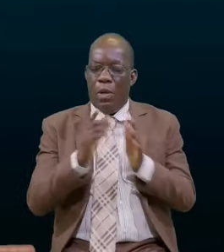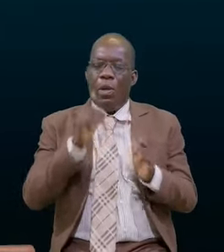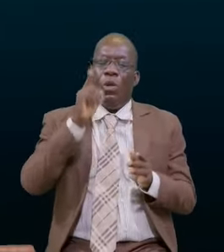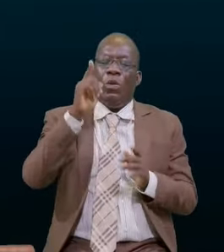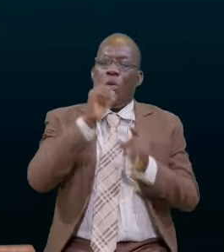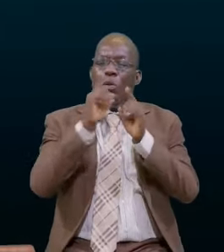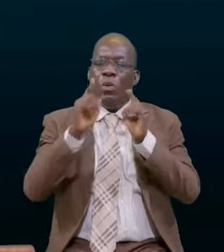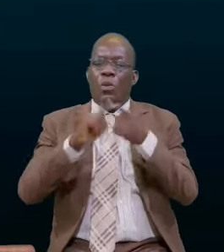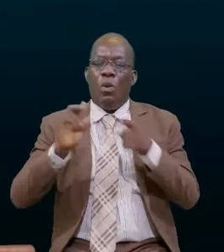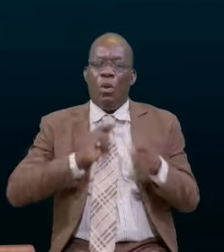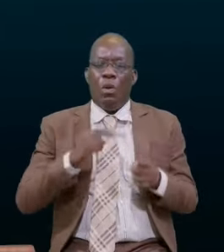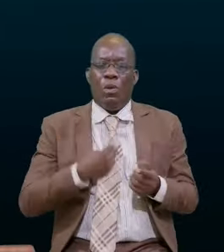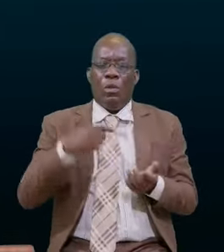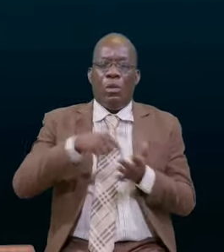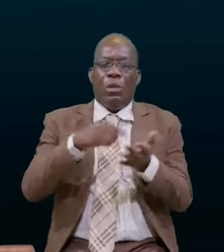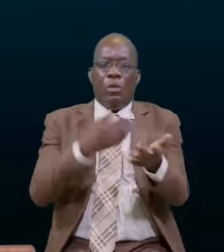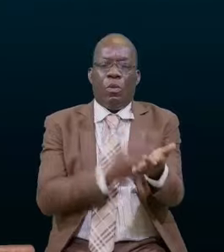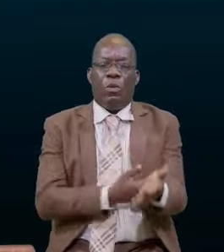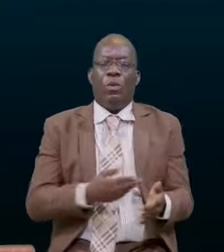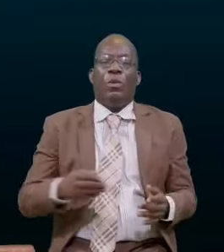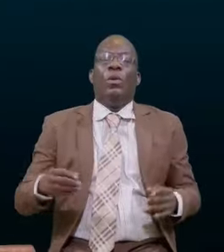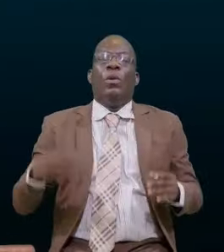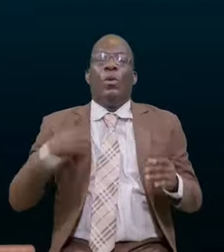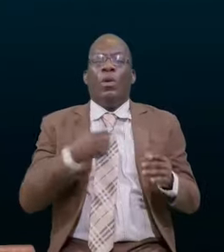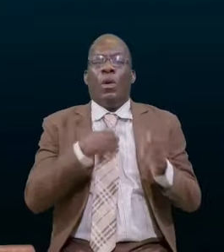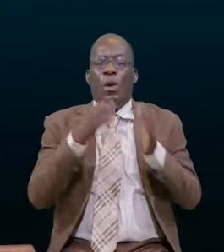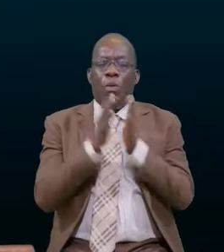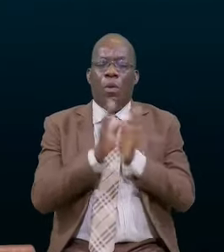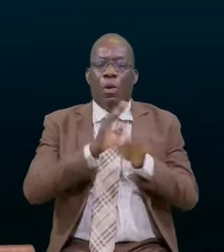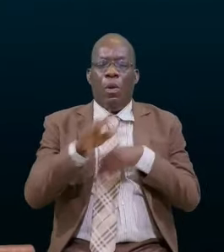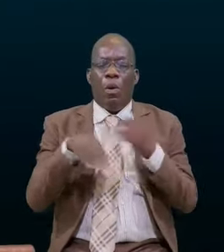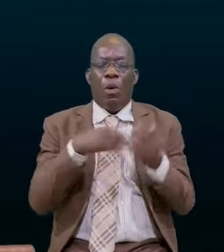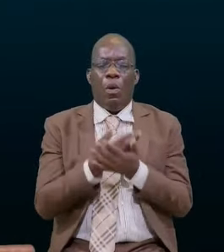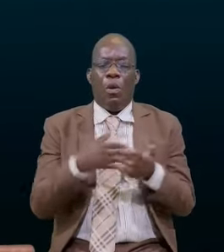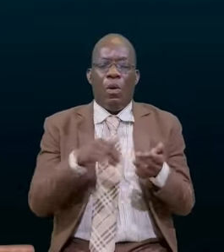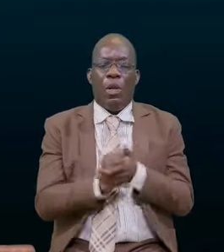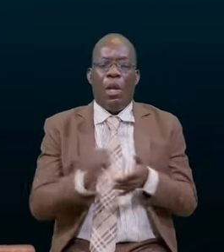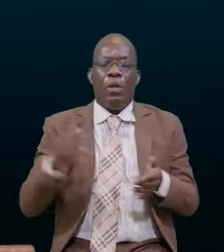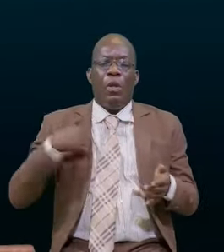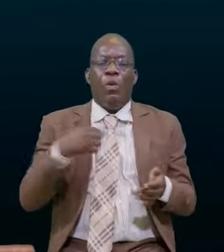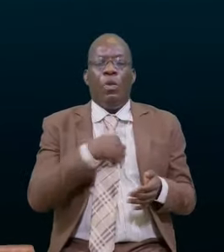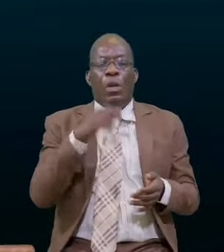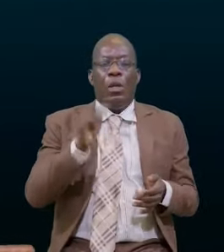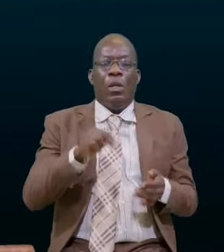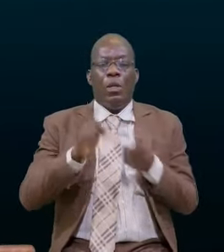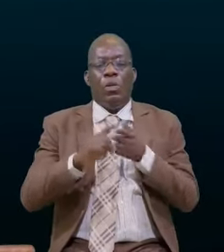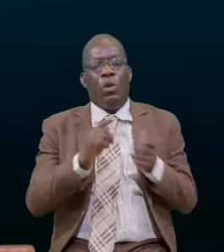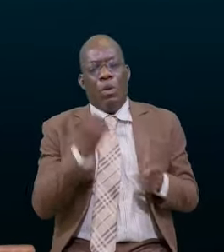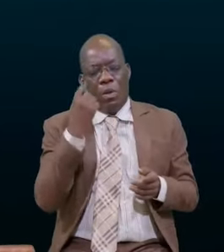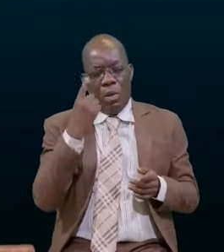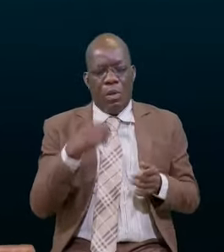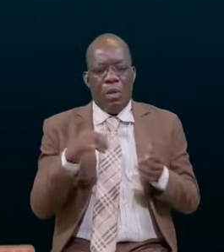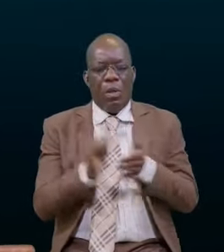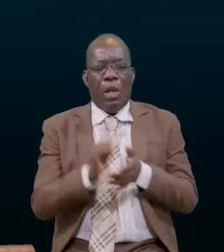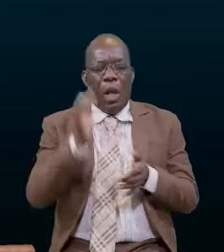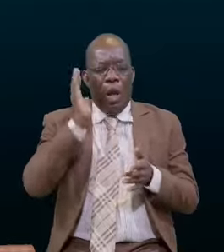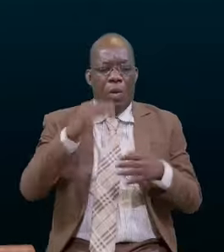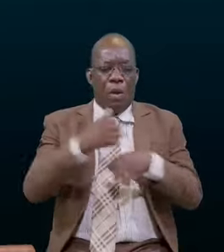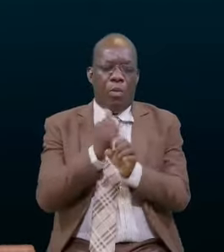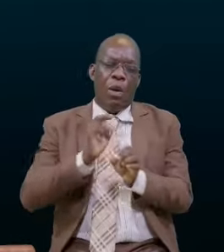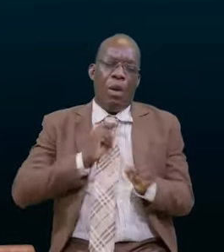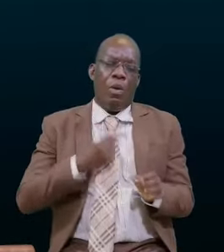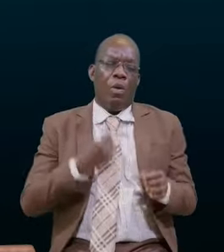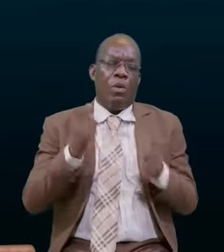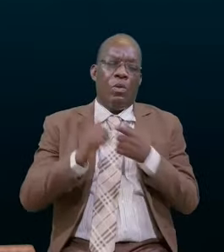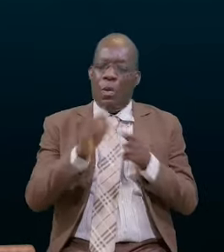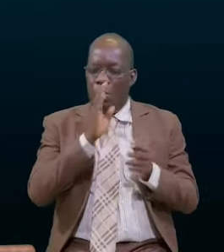thing all those things that need to be exposed to us all those things we need to understand that you make us to be fit for Heaven Help Us